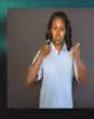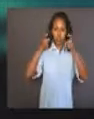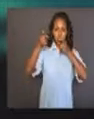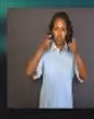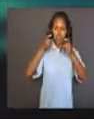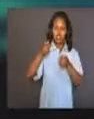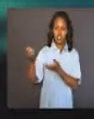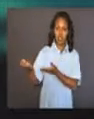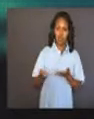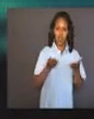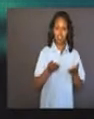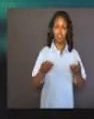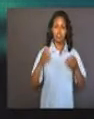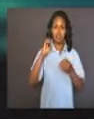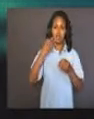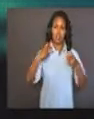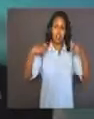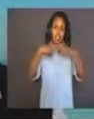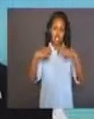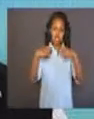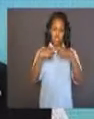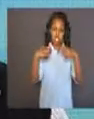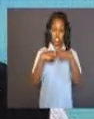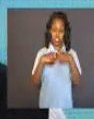controllable supply of electrons.